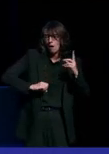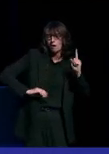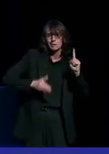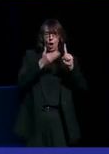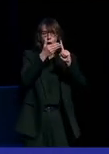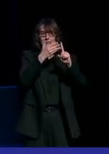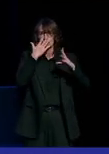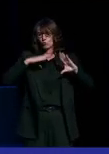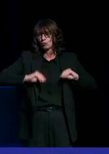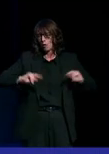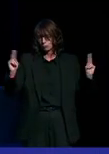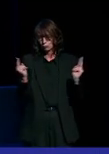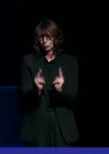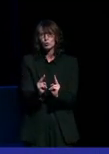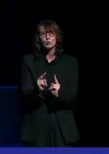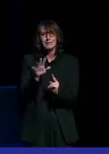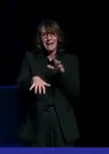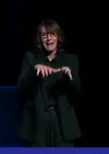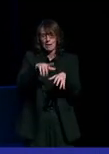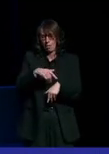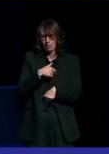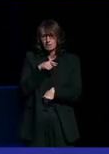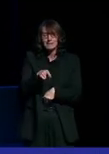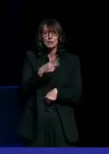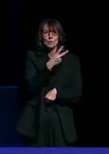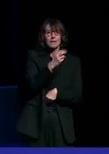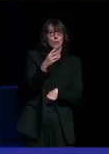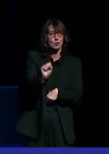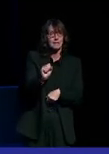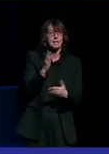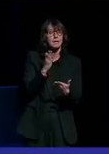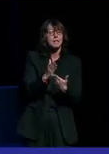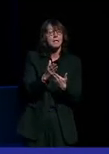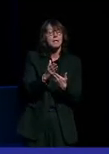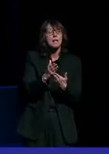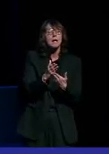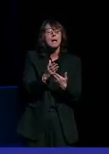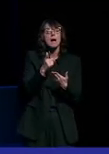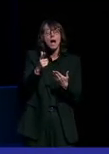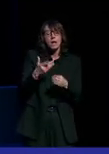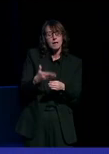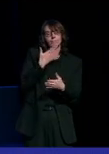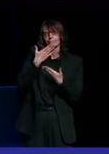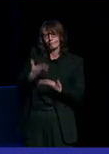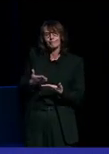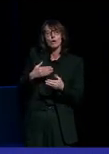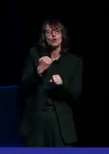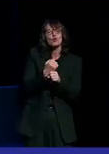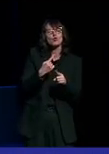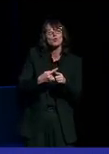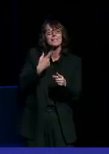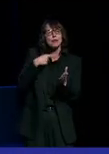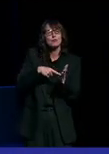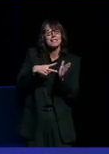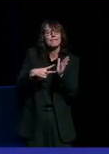halt the decline in nature by 2030, with particular thanks to the hard work of my immediate predecessors, George Eustace and